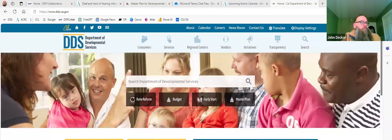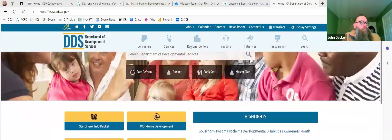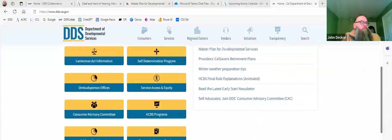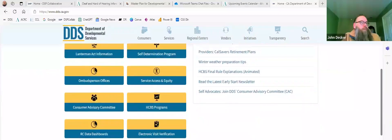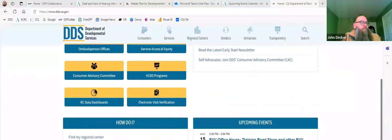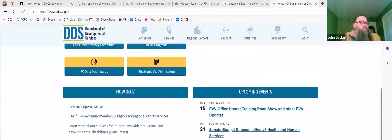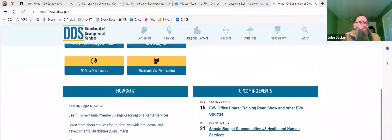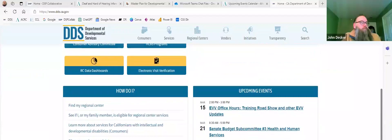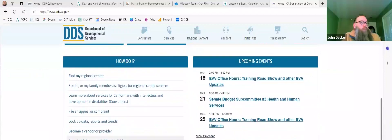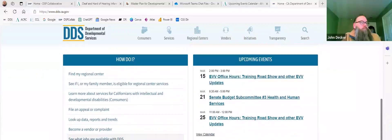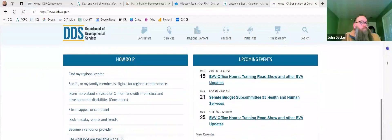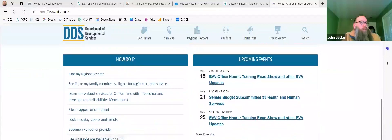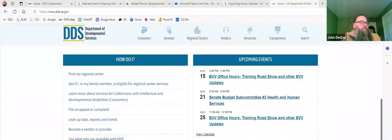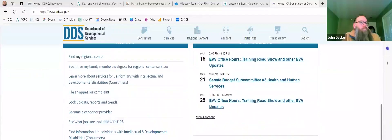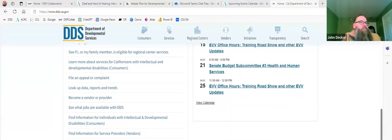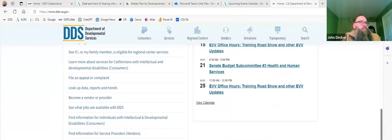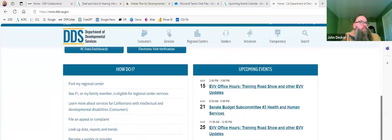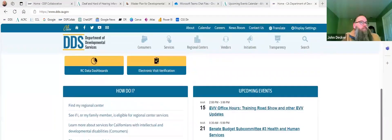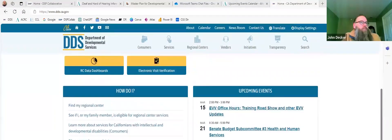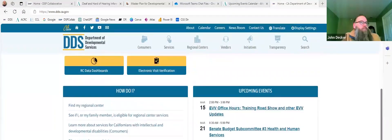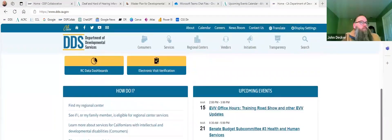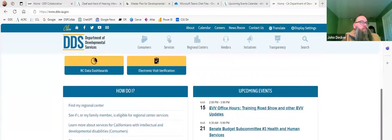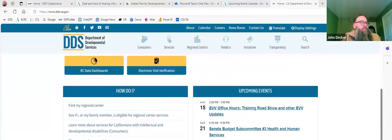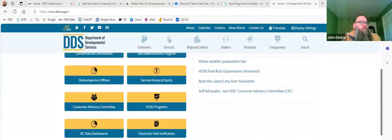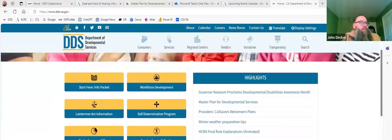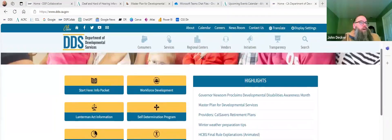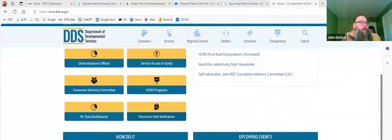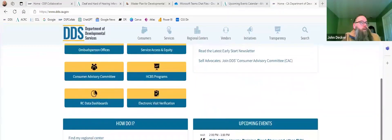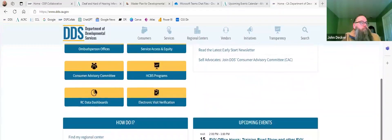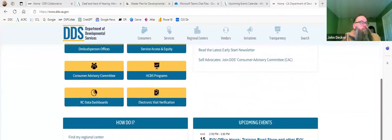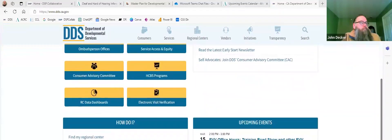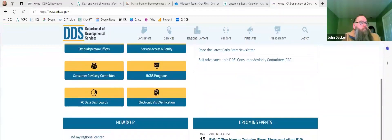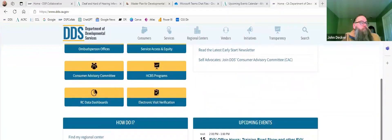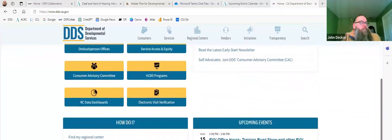information off the front page of their website, unless they put it somewhere else.